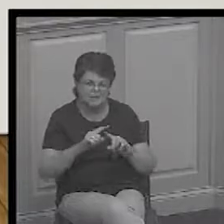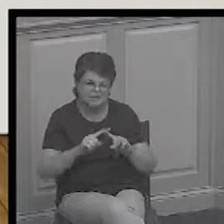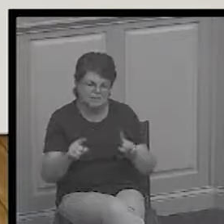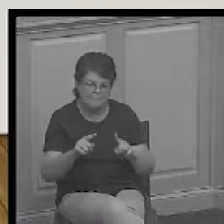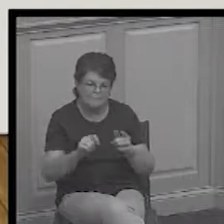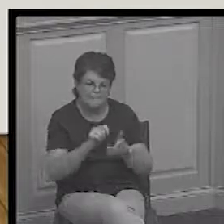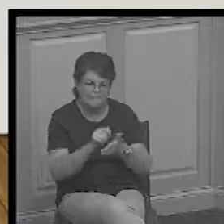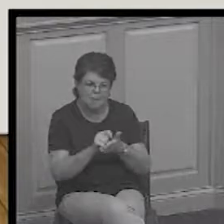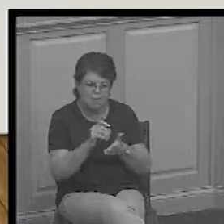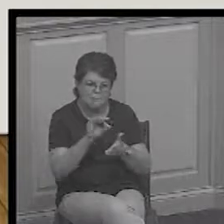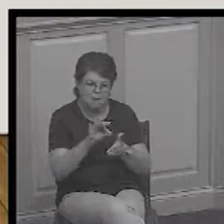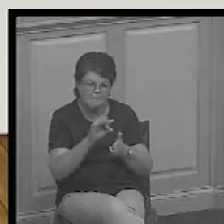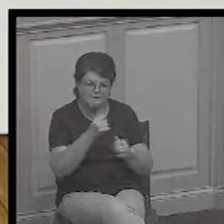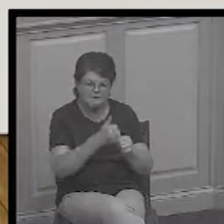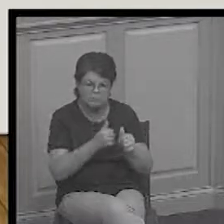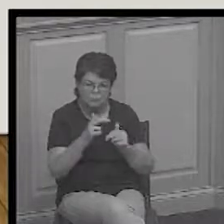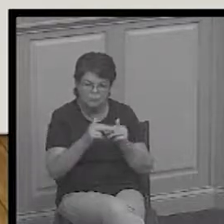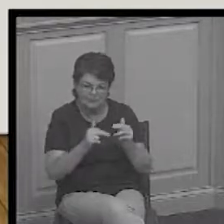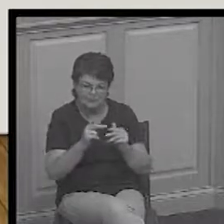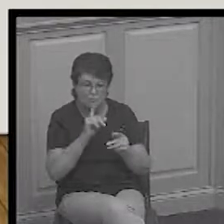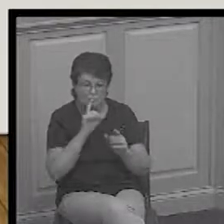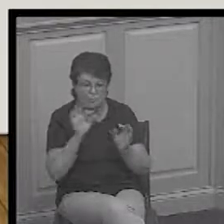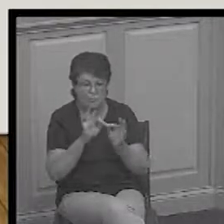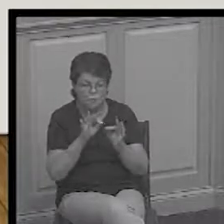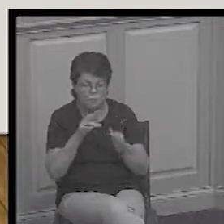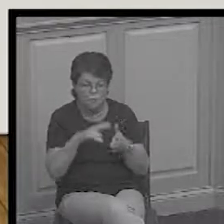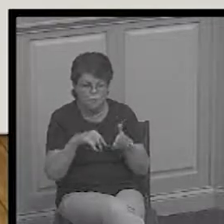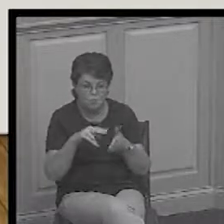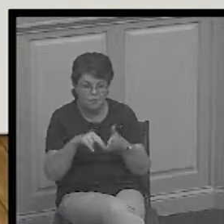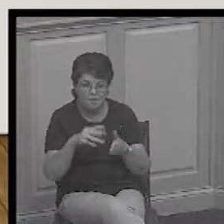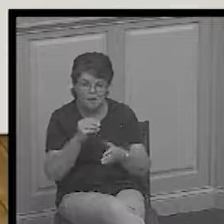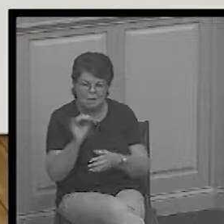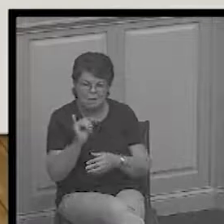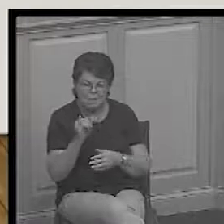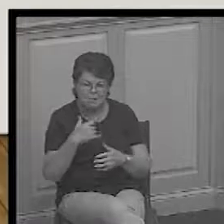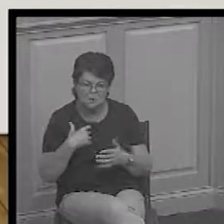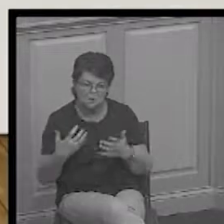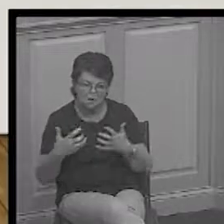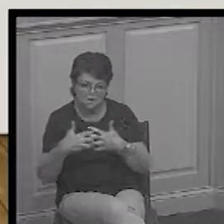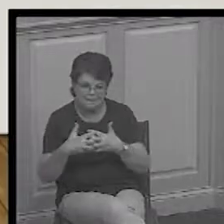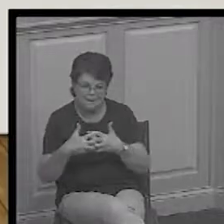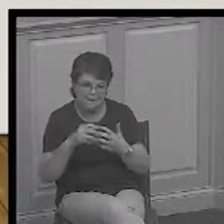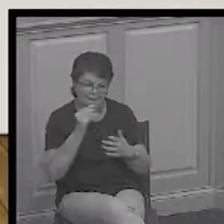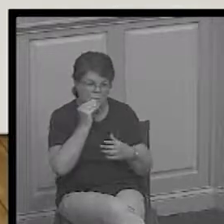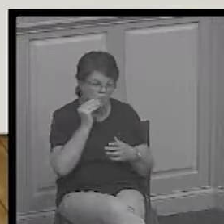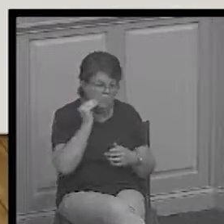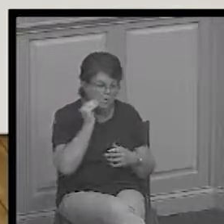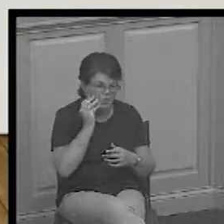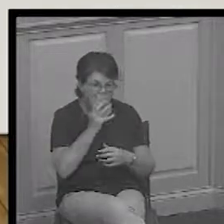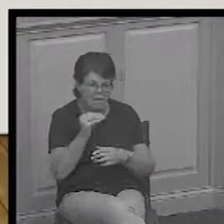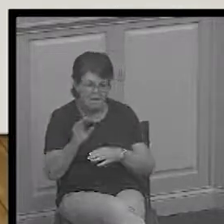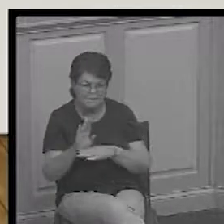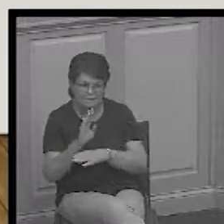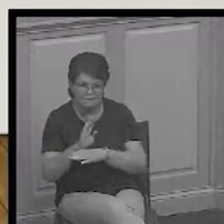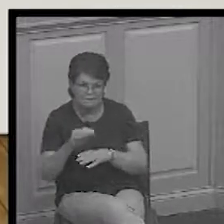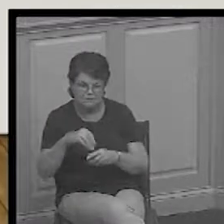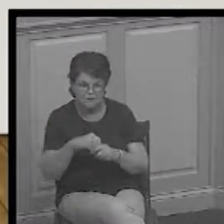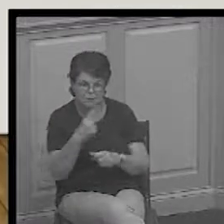buildings, and it's really worth the read. We also combined residential and commercial in one document.